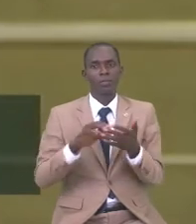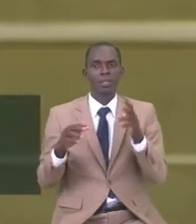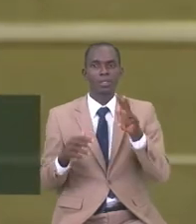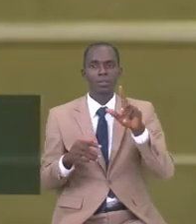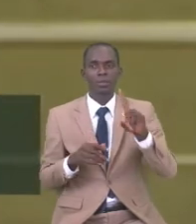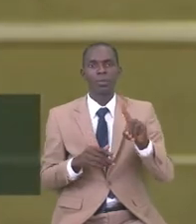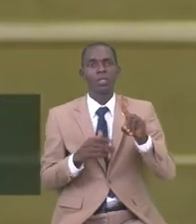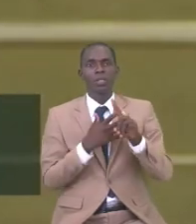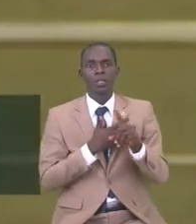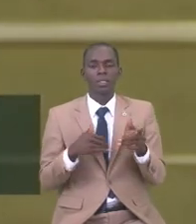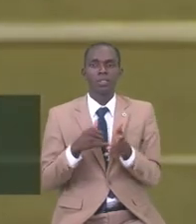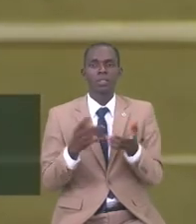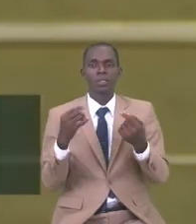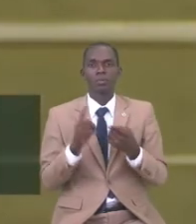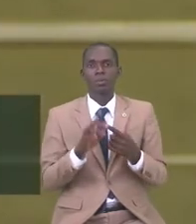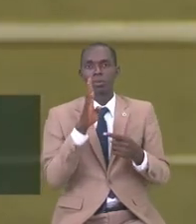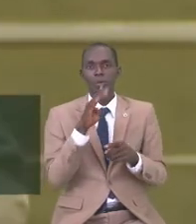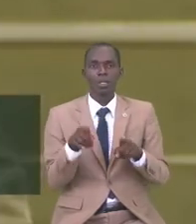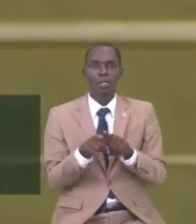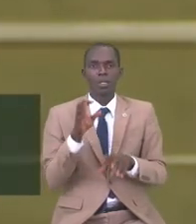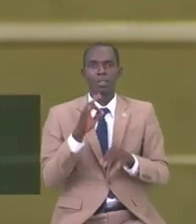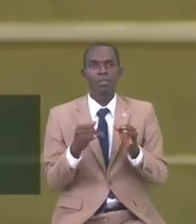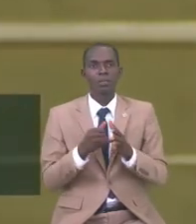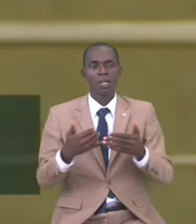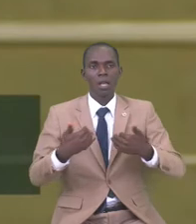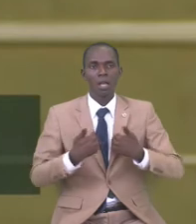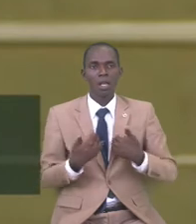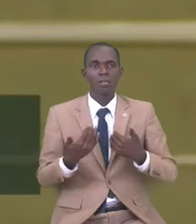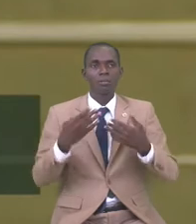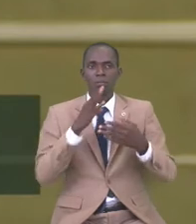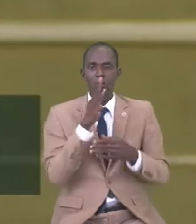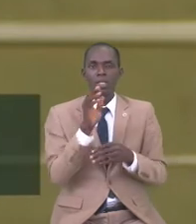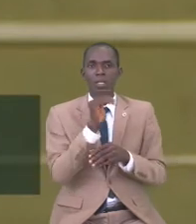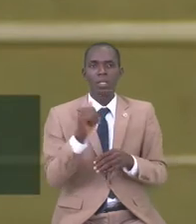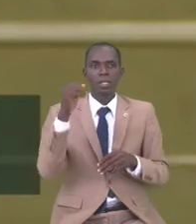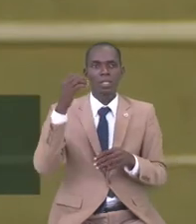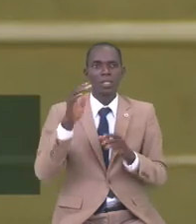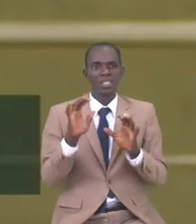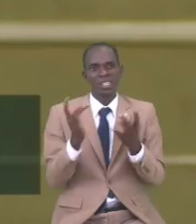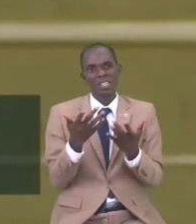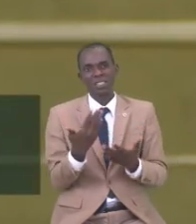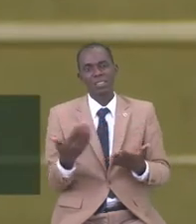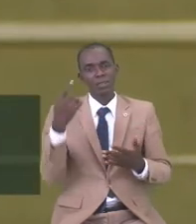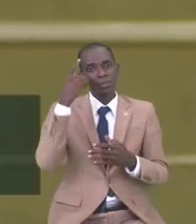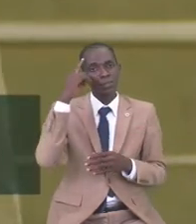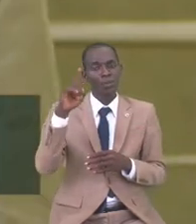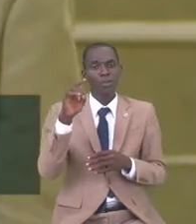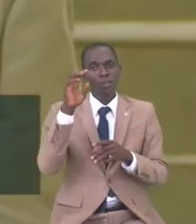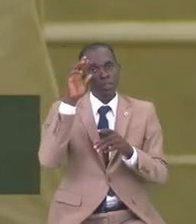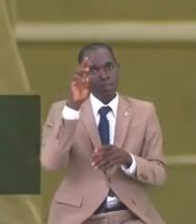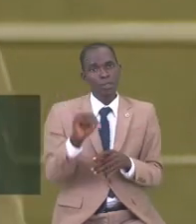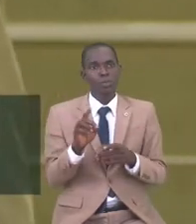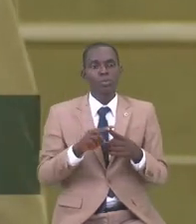verse 31, and it came to pass as if it had been a light thing for him